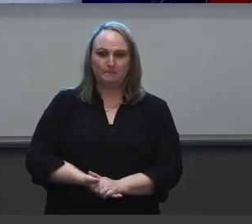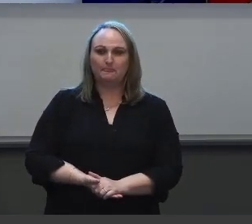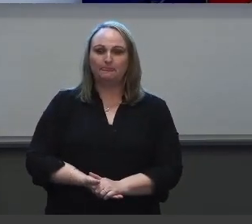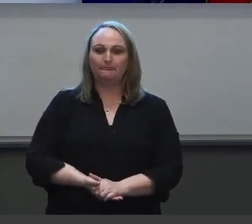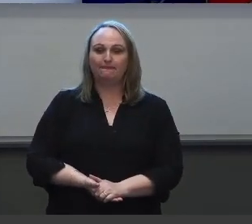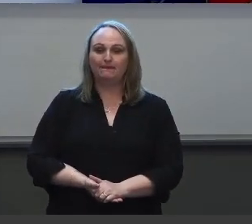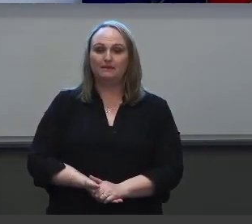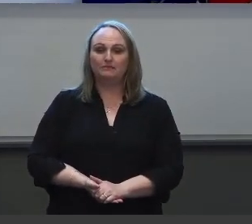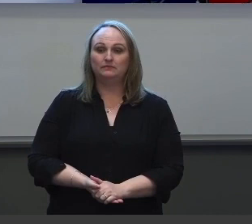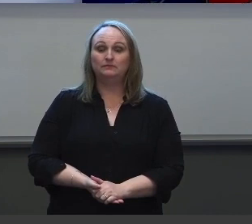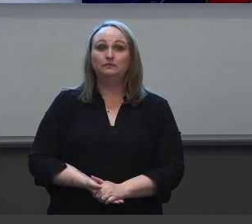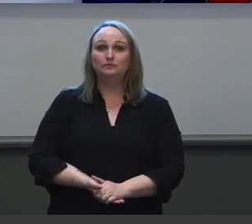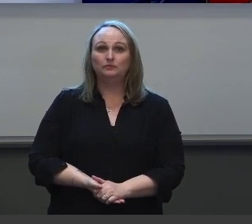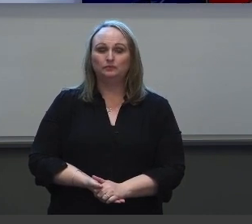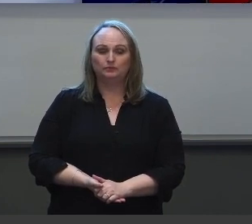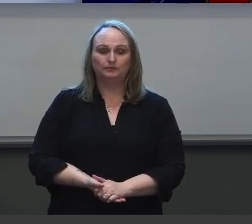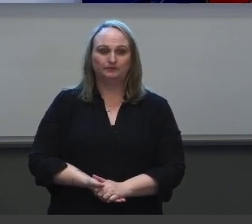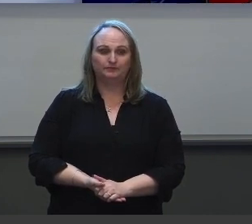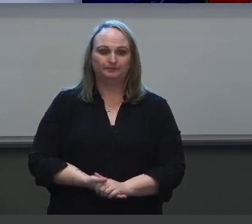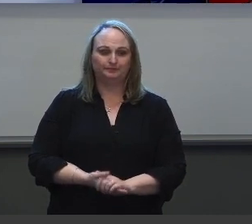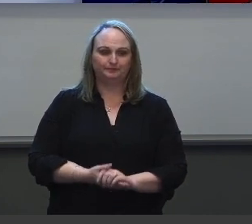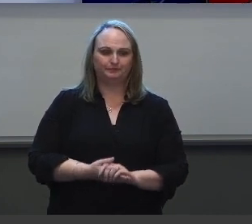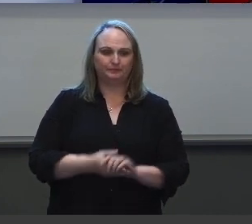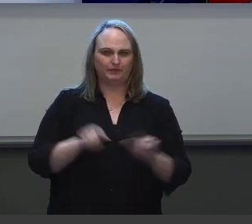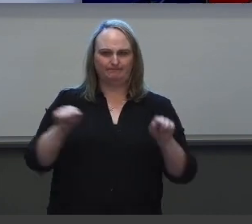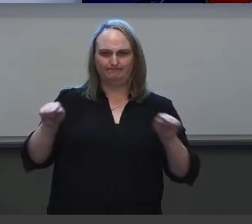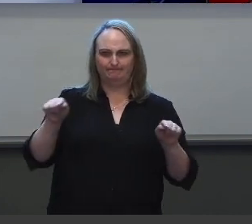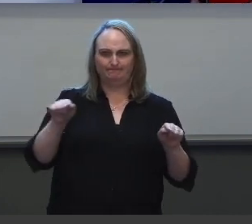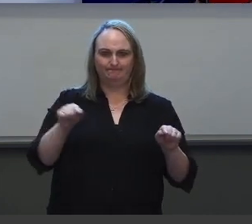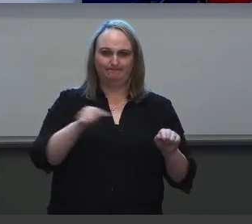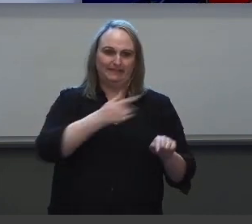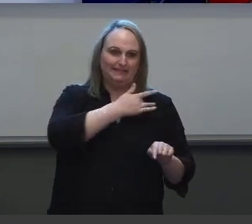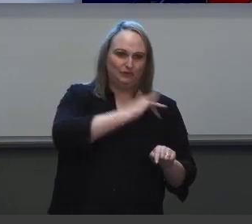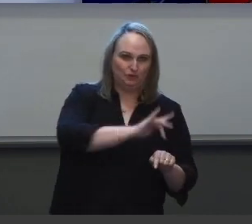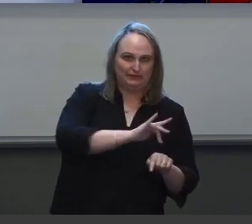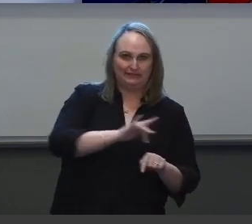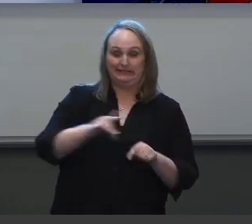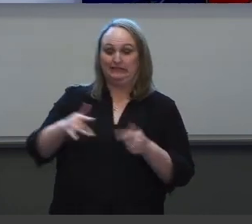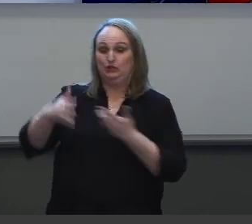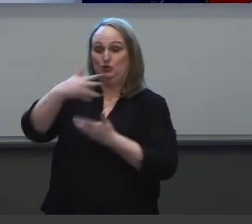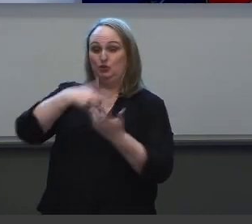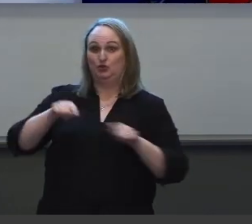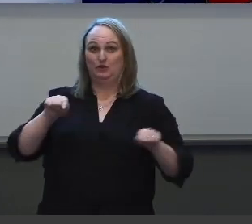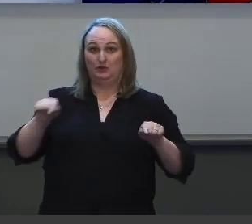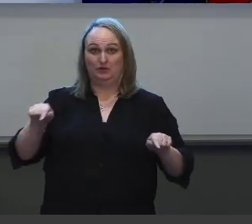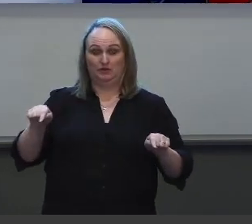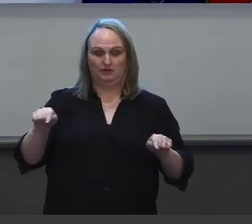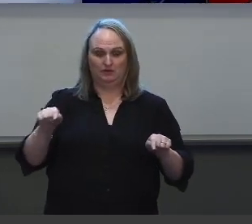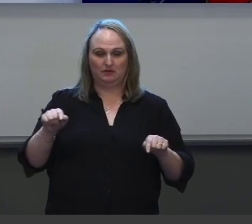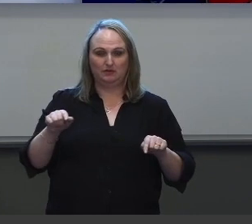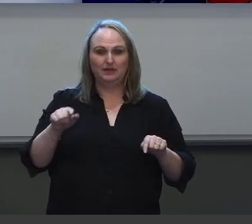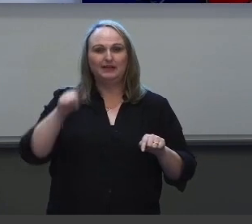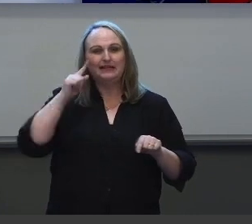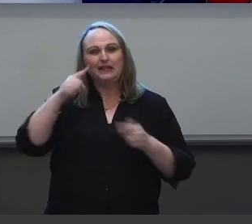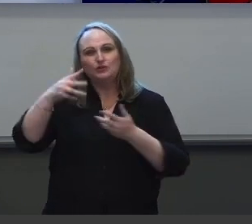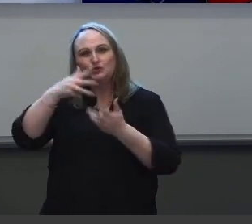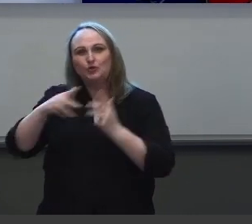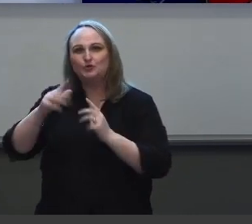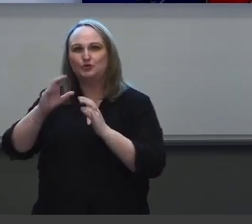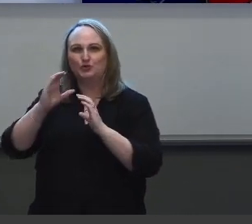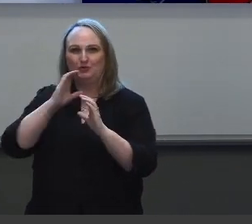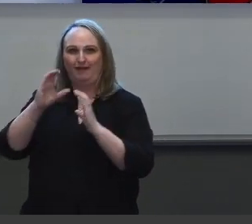So for this one, to assess the relationship between sensory and social, we looked at scores on the social